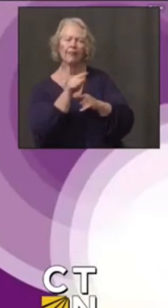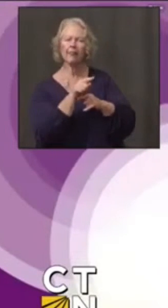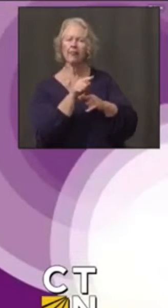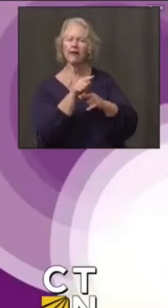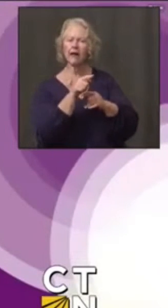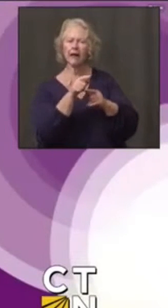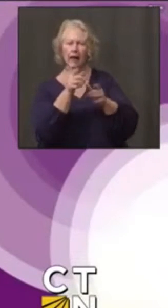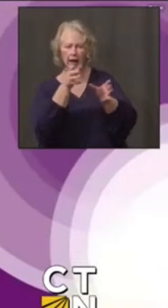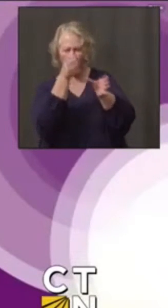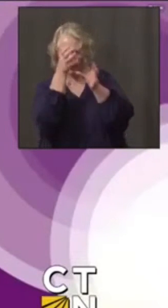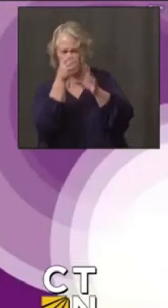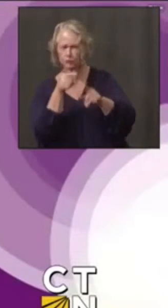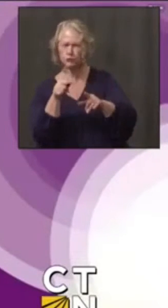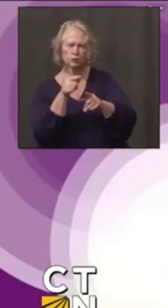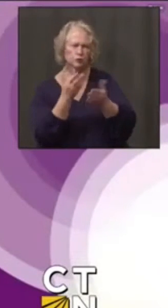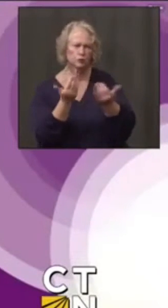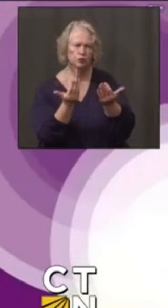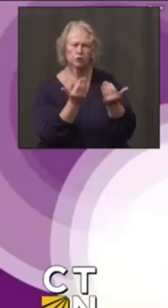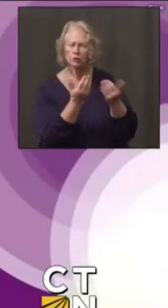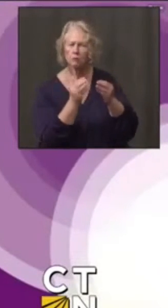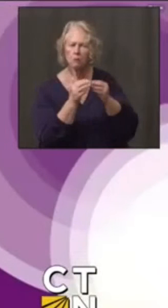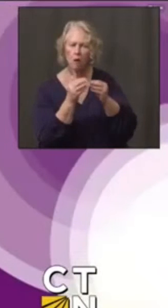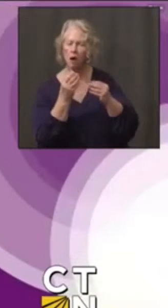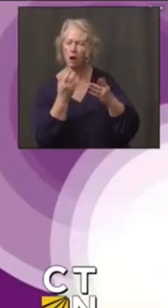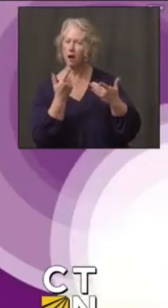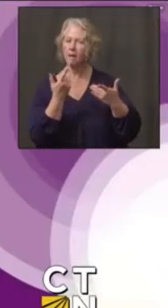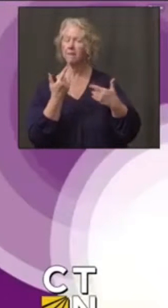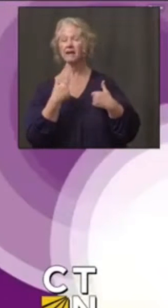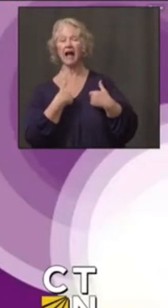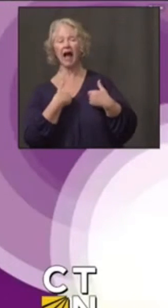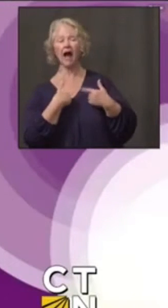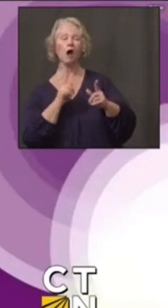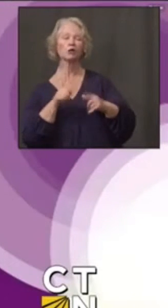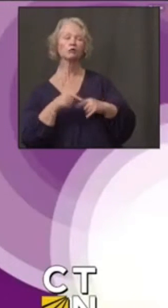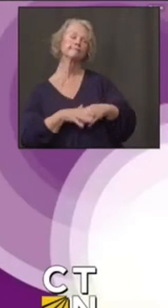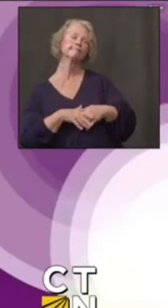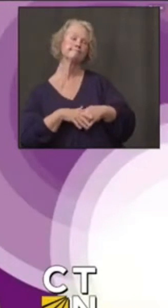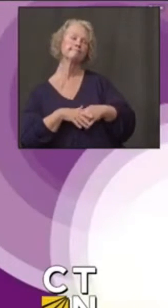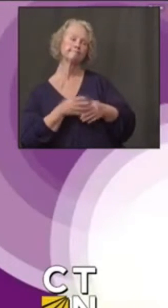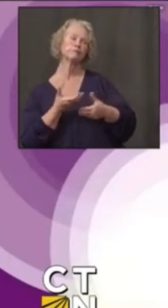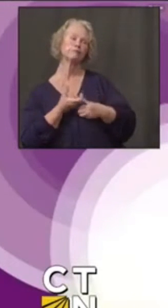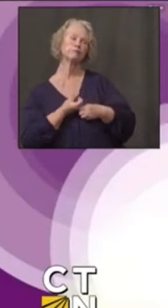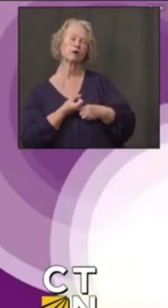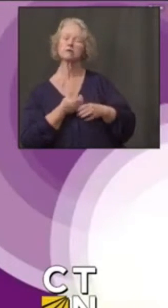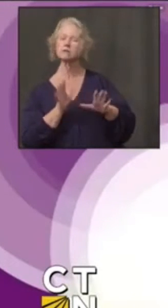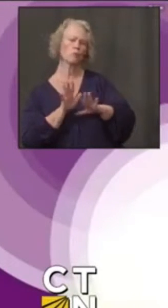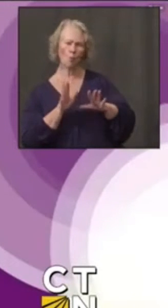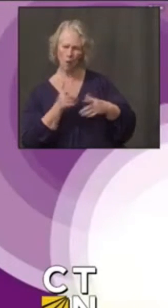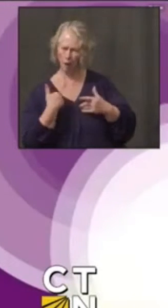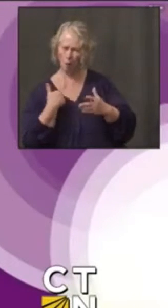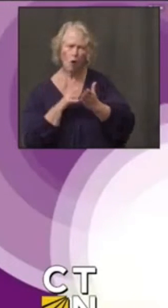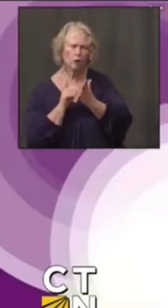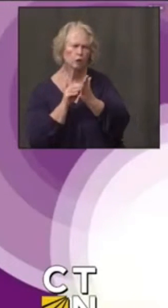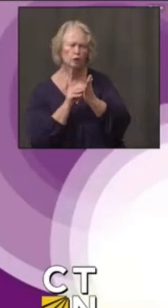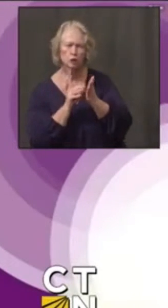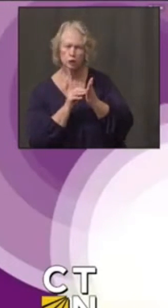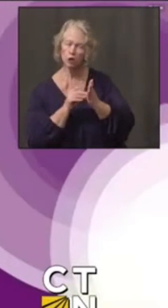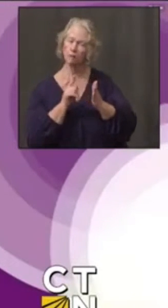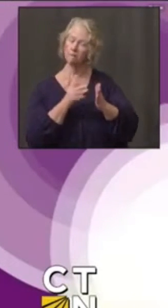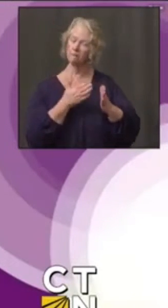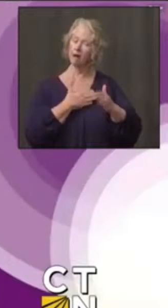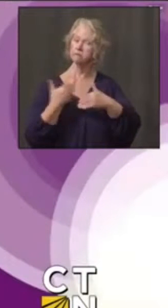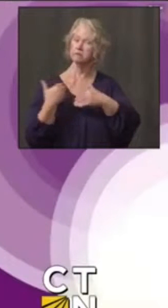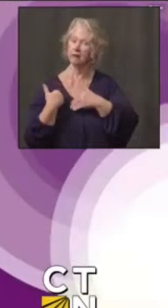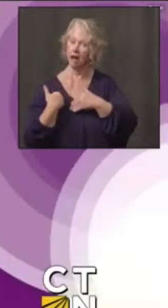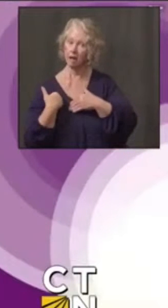better understand, because I'm going to take it as well, and I don't mind taking it publicly. But my role on behalf of the governor is to make sure